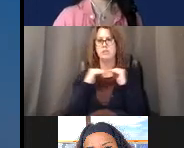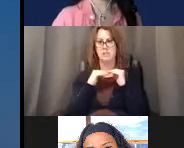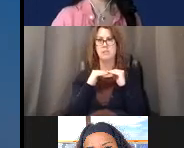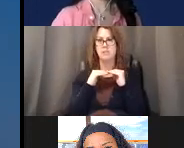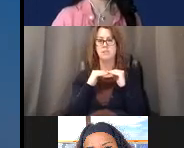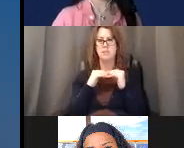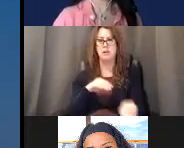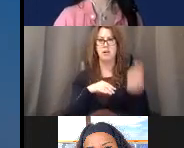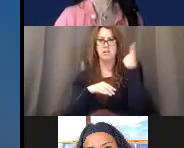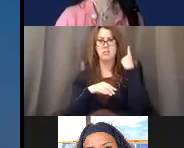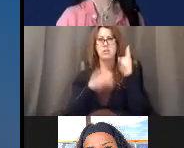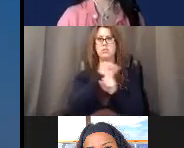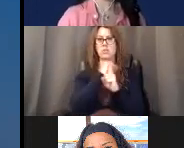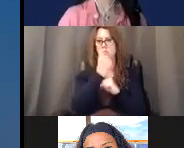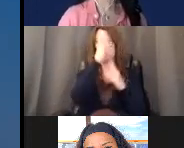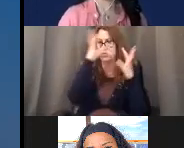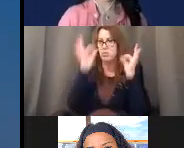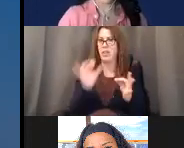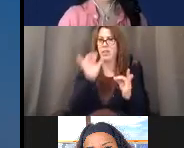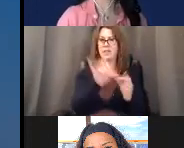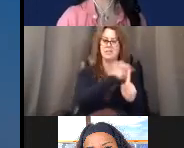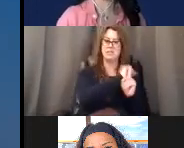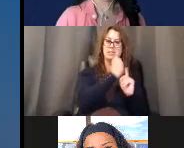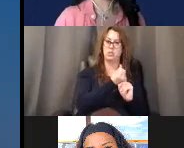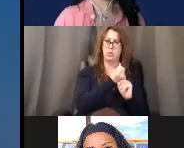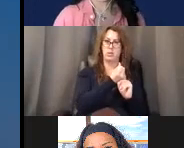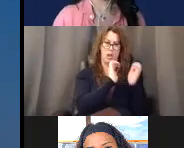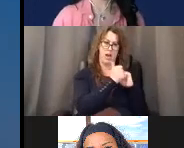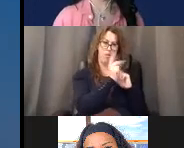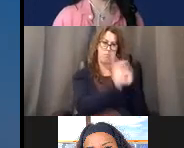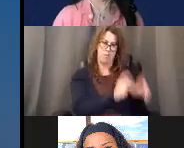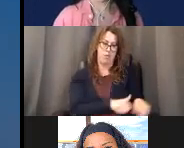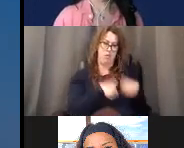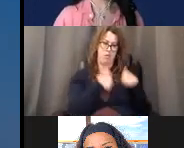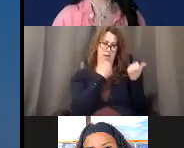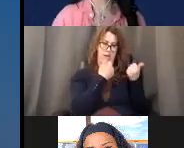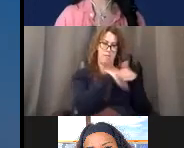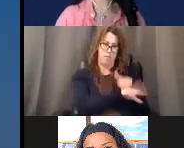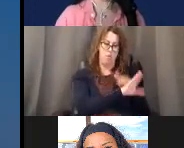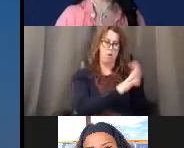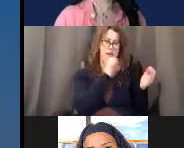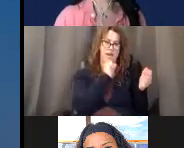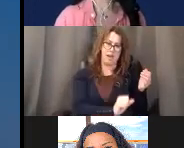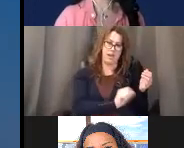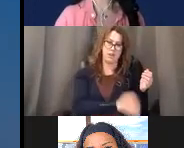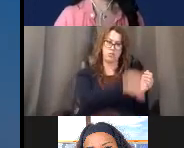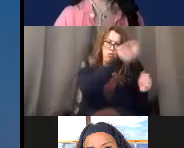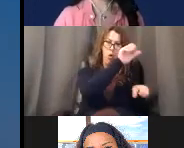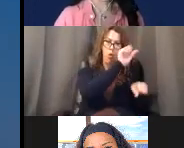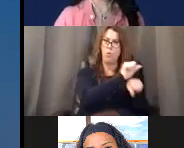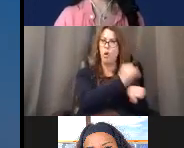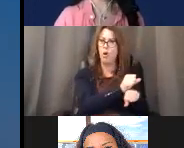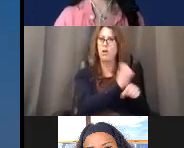social determinants, right? Are the conditions in which people are born, grow, live, work, age. This is all of us. And